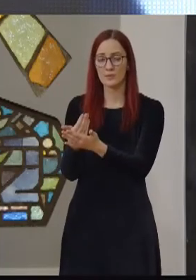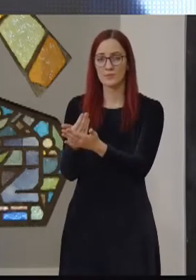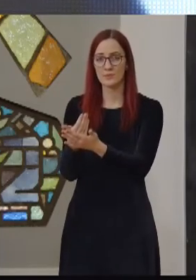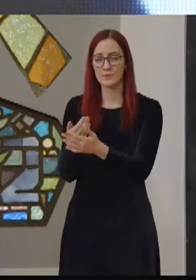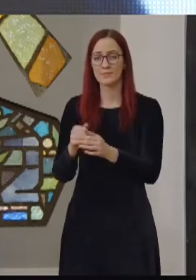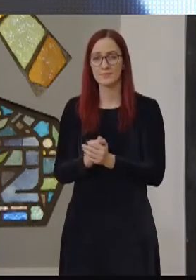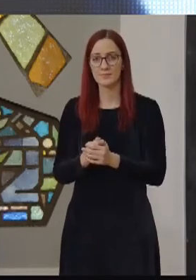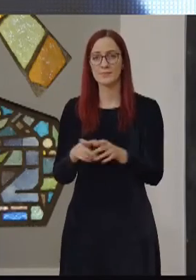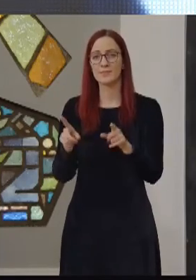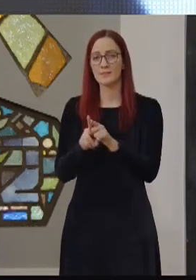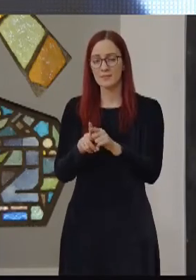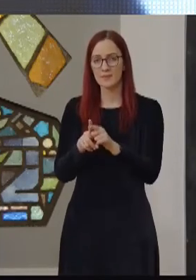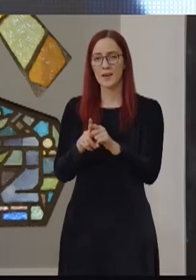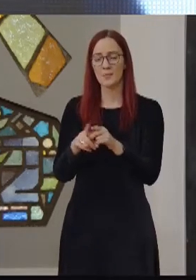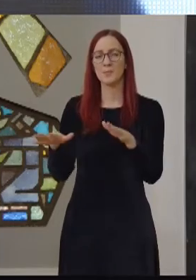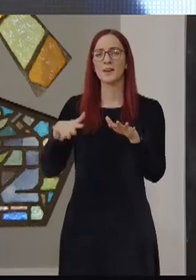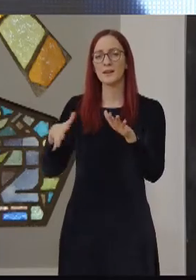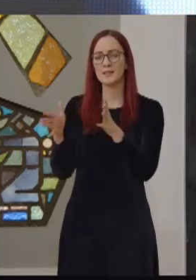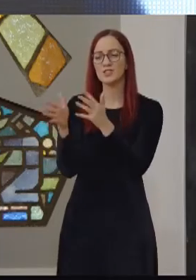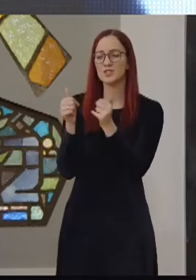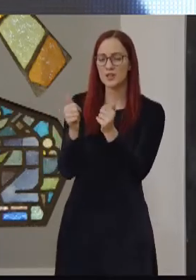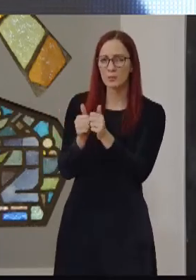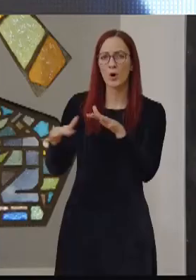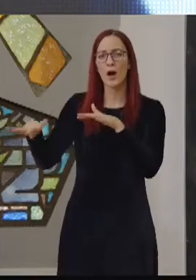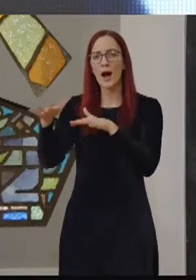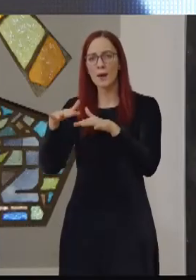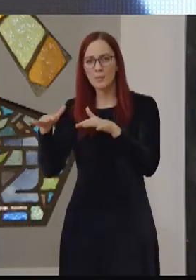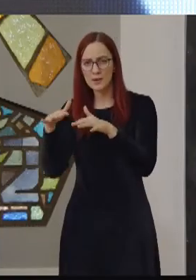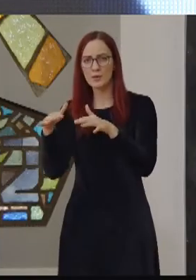to be changed and that practices should be stopped when